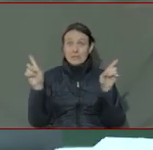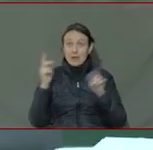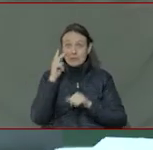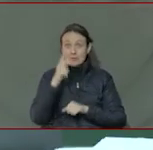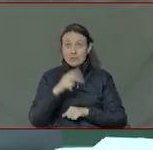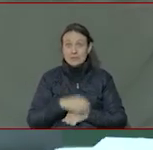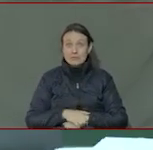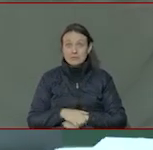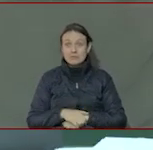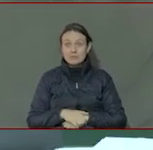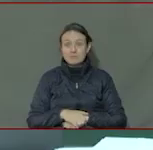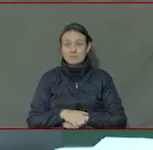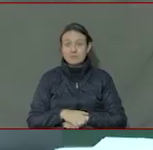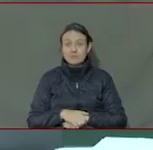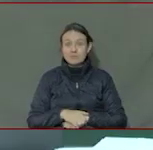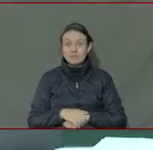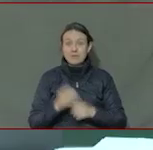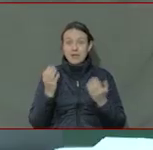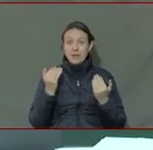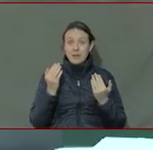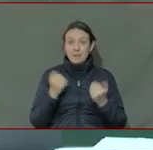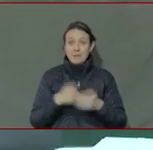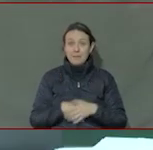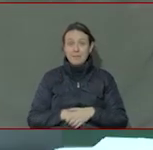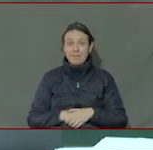paper there in front of you. If you can't see on the big screen.